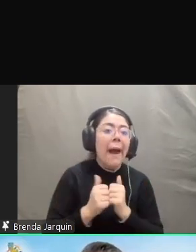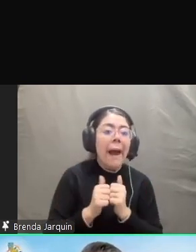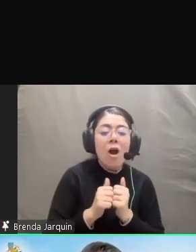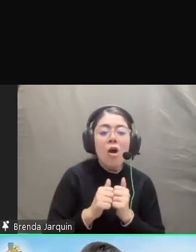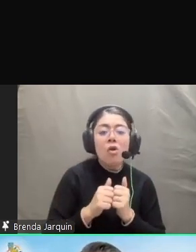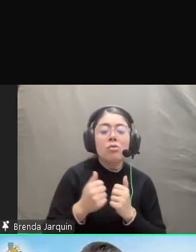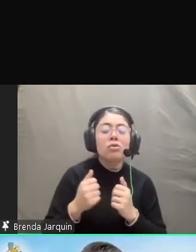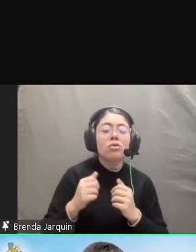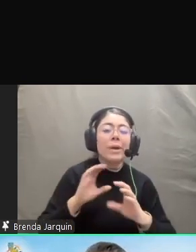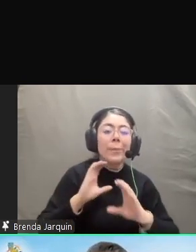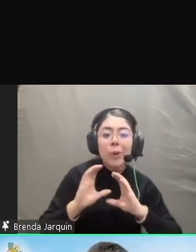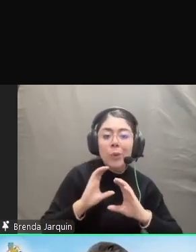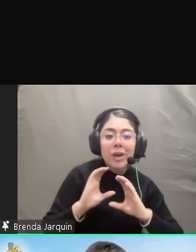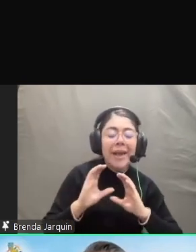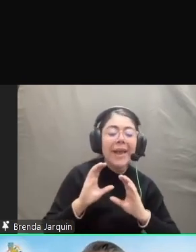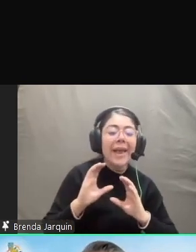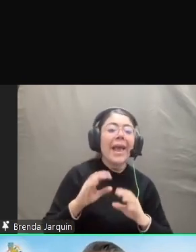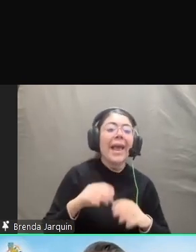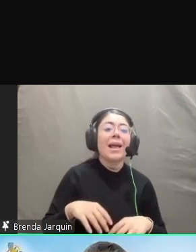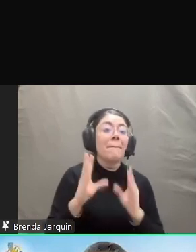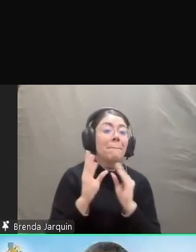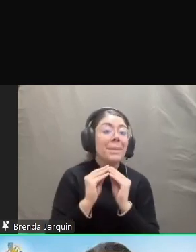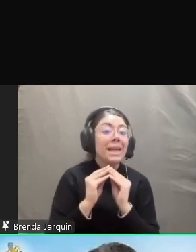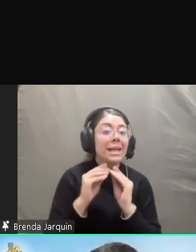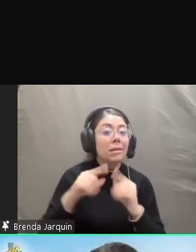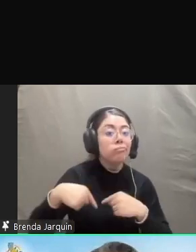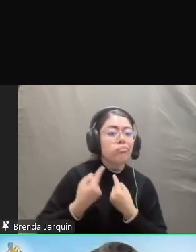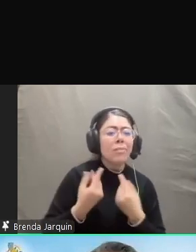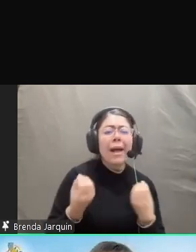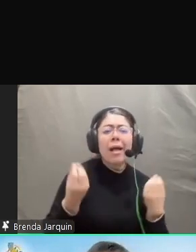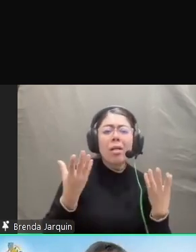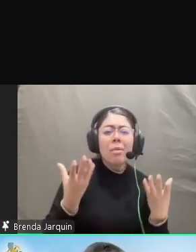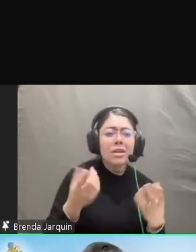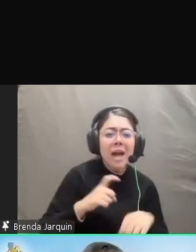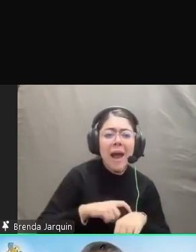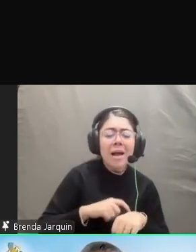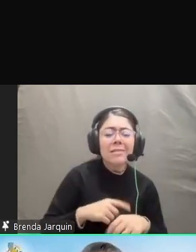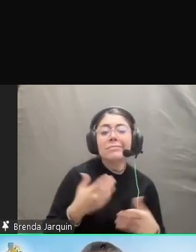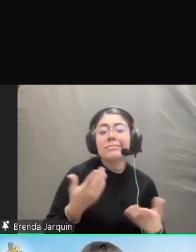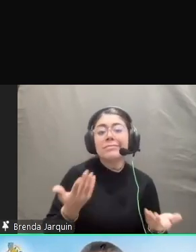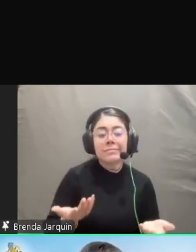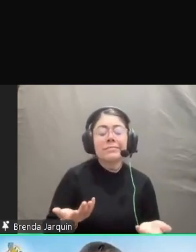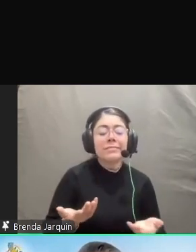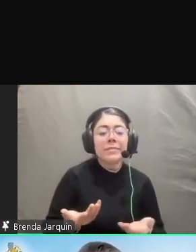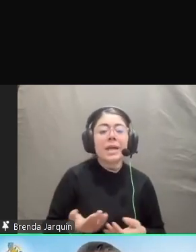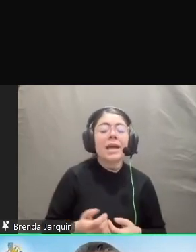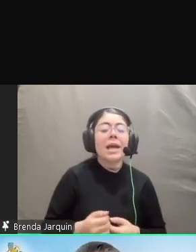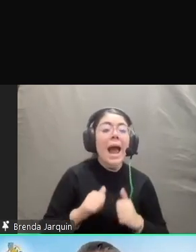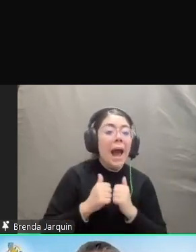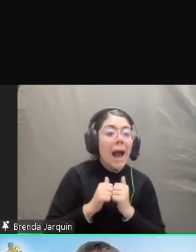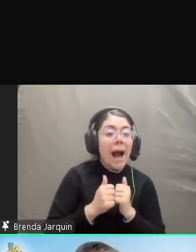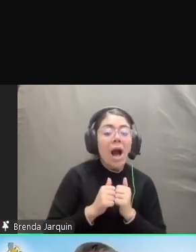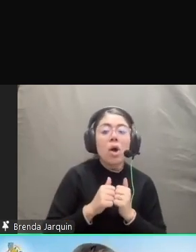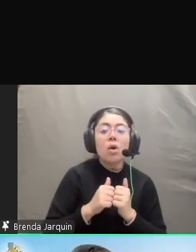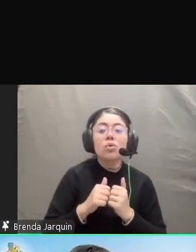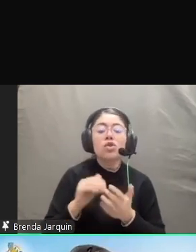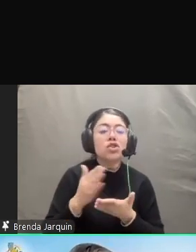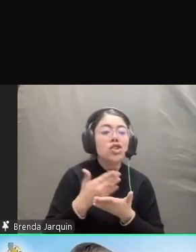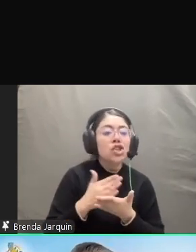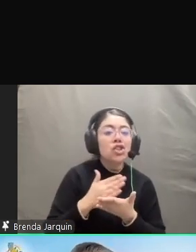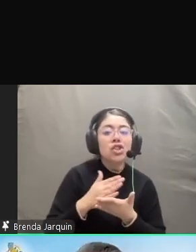meeting frequency and duration, and protocols and responsibility for facilitating, documenting,